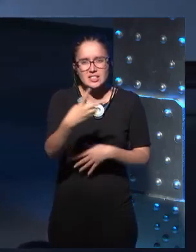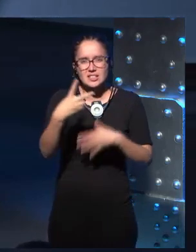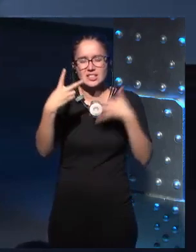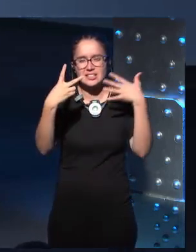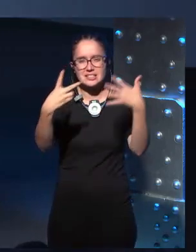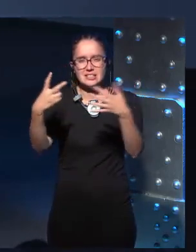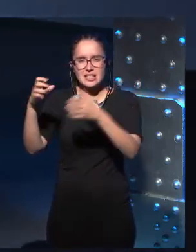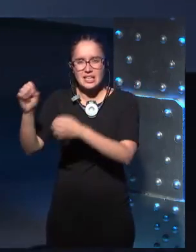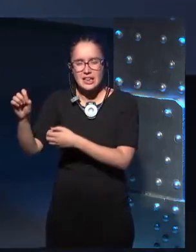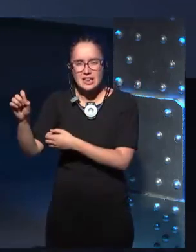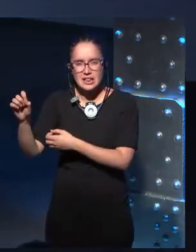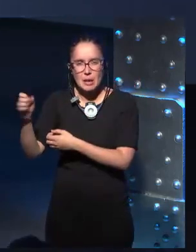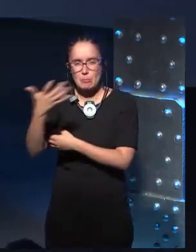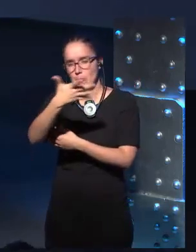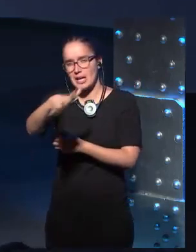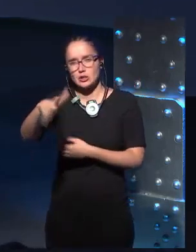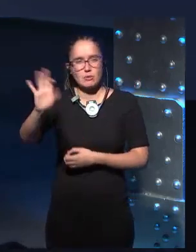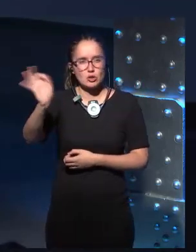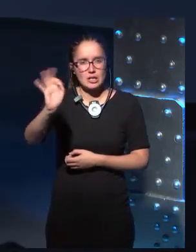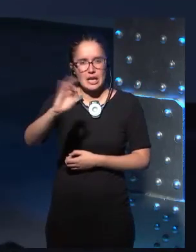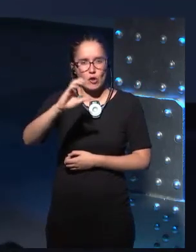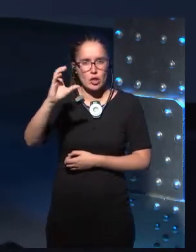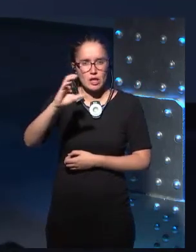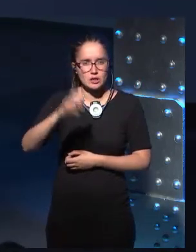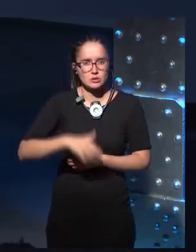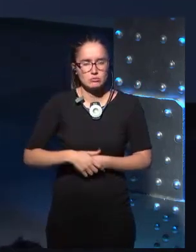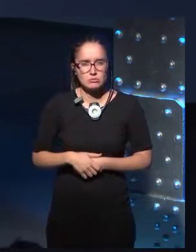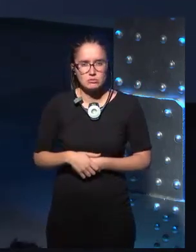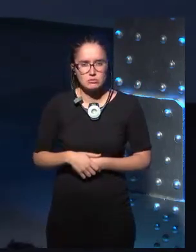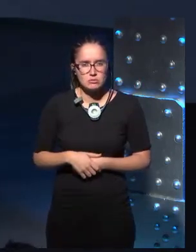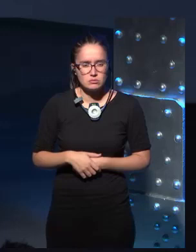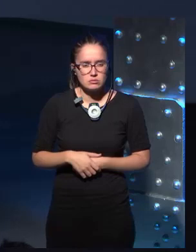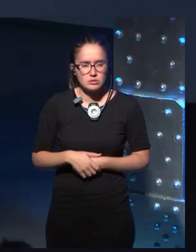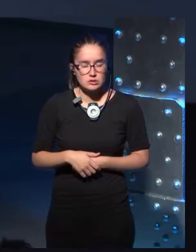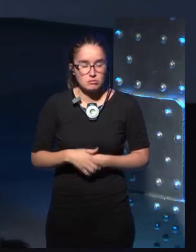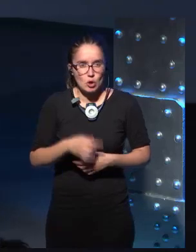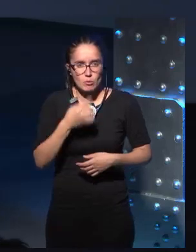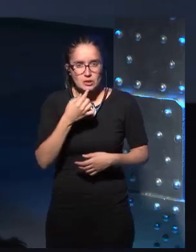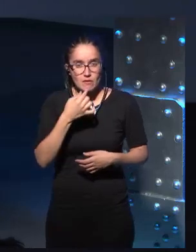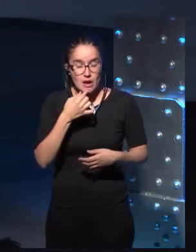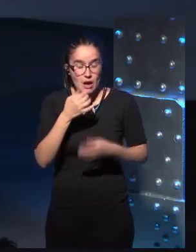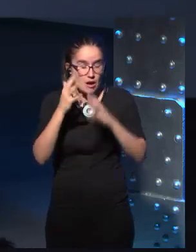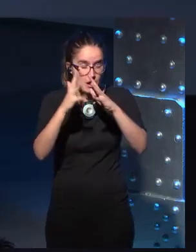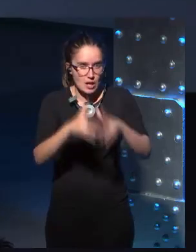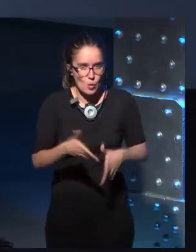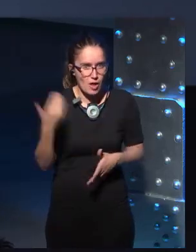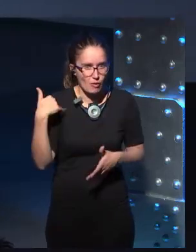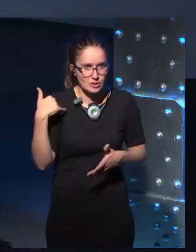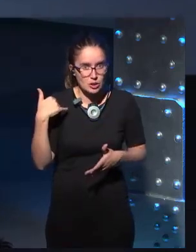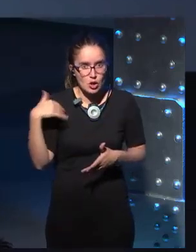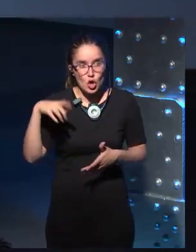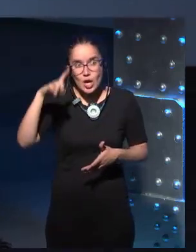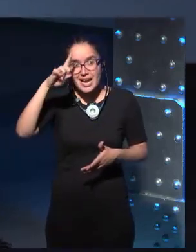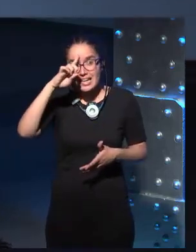270 something degrees Celsius. As predicted. This was not known before, and we saw that